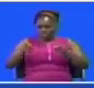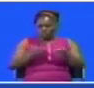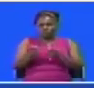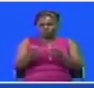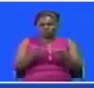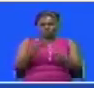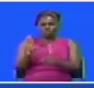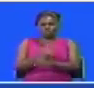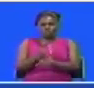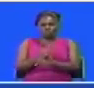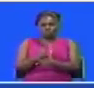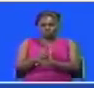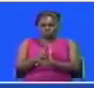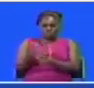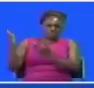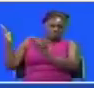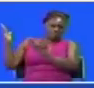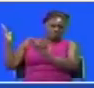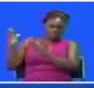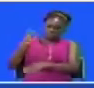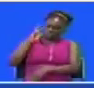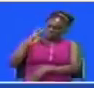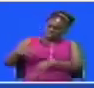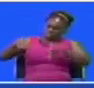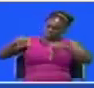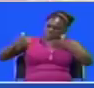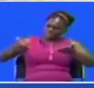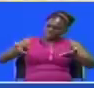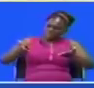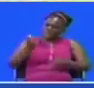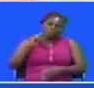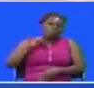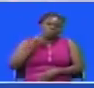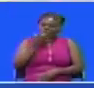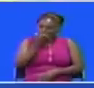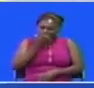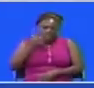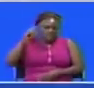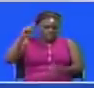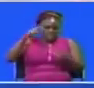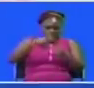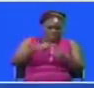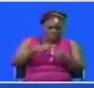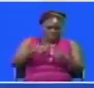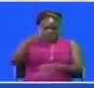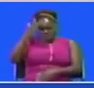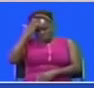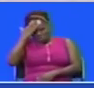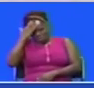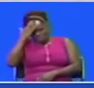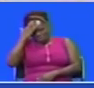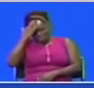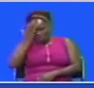the use of a refractometer to check on the quality of the honey. Lengo ni kwamba tujue hii